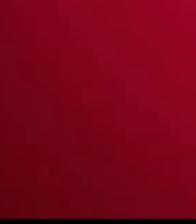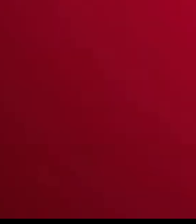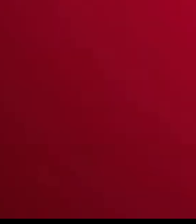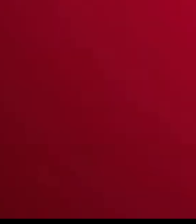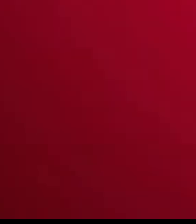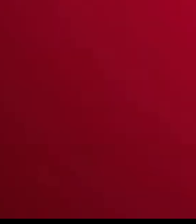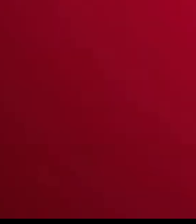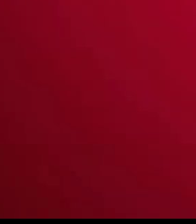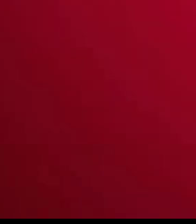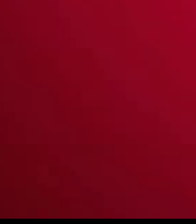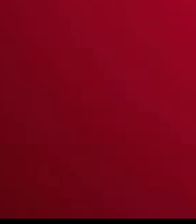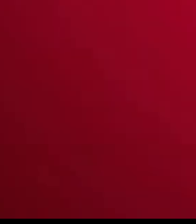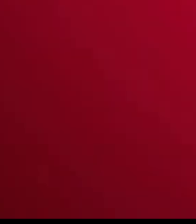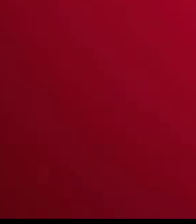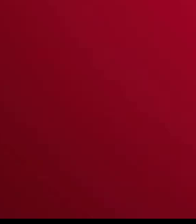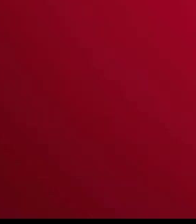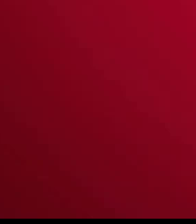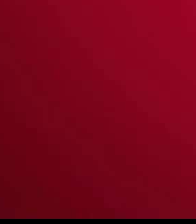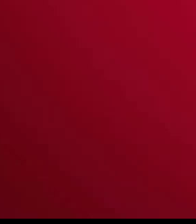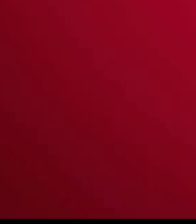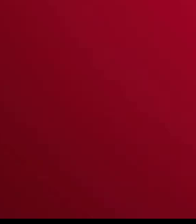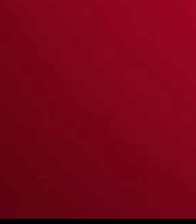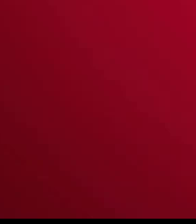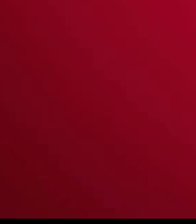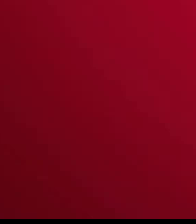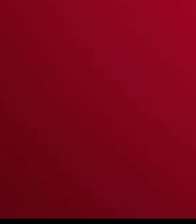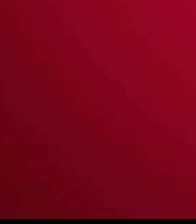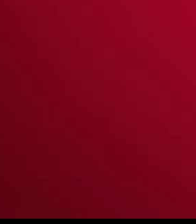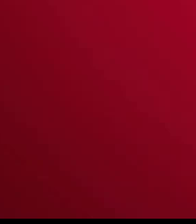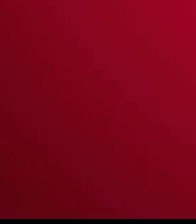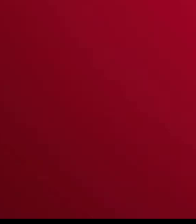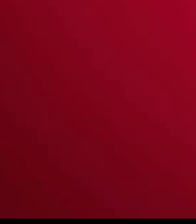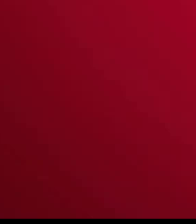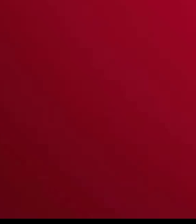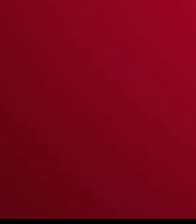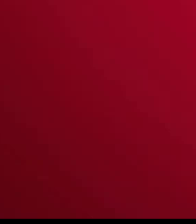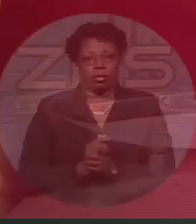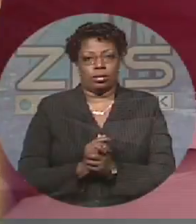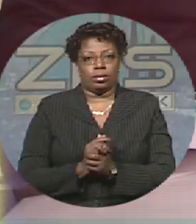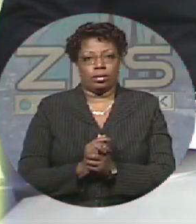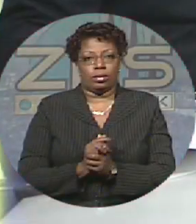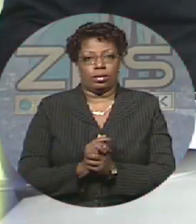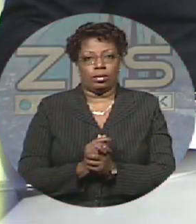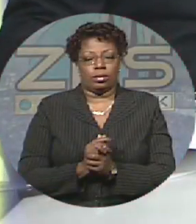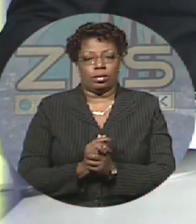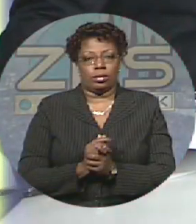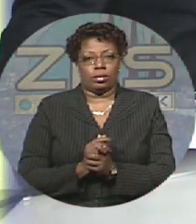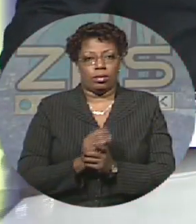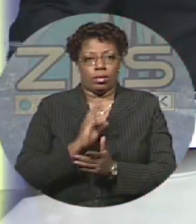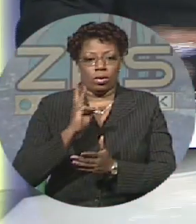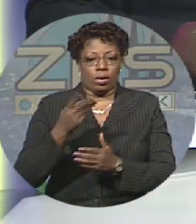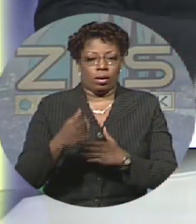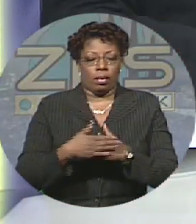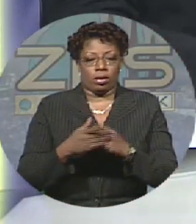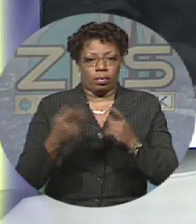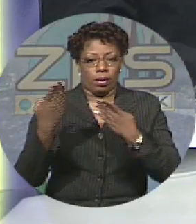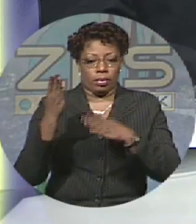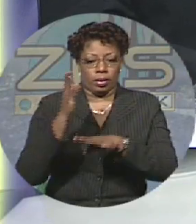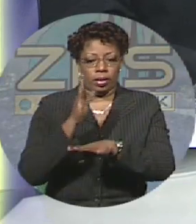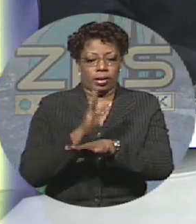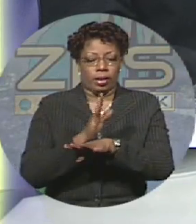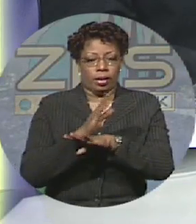This portion of the news brought to you by McDonald's. McDonald's, I'm loving it. Welcome back to the Bahamas